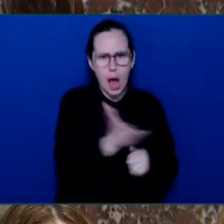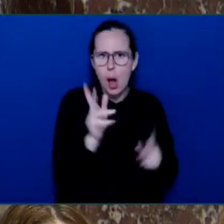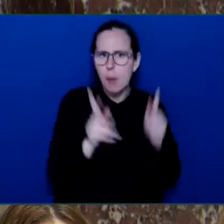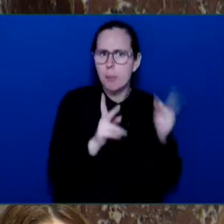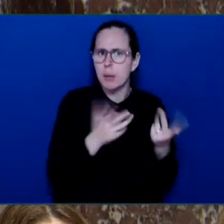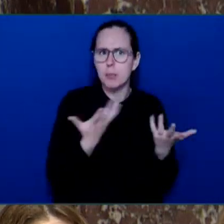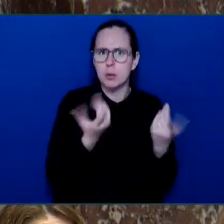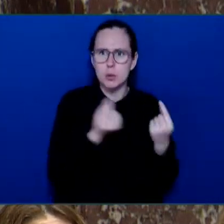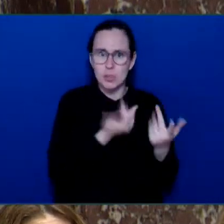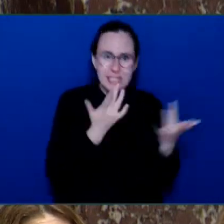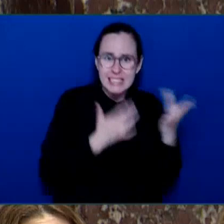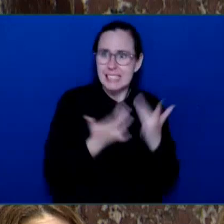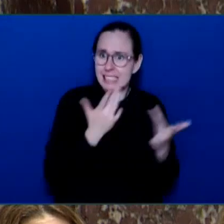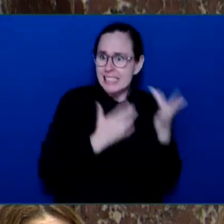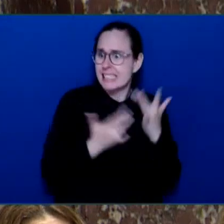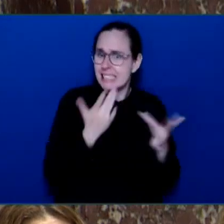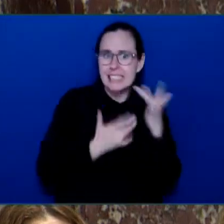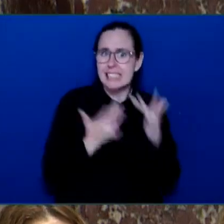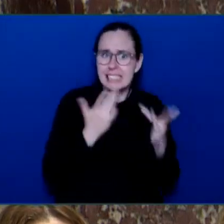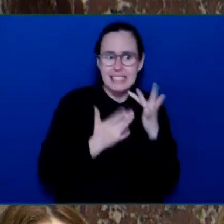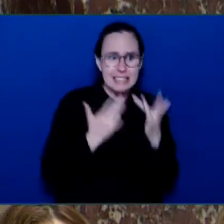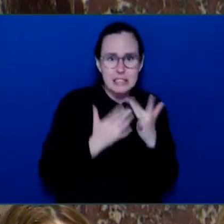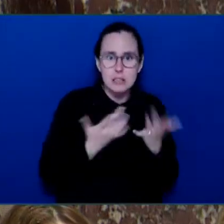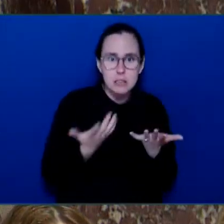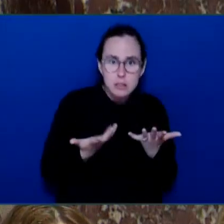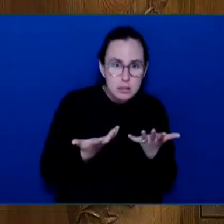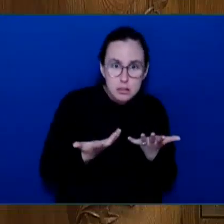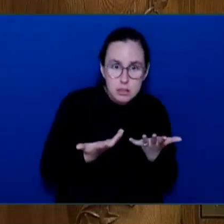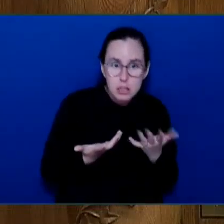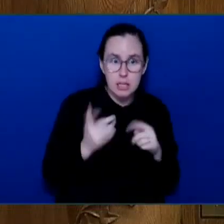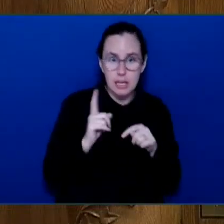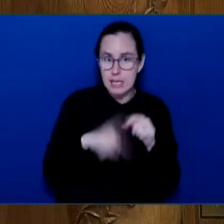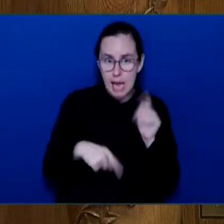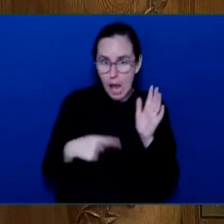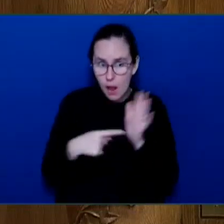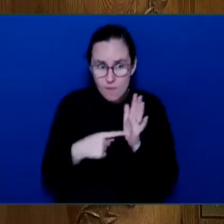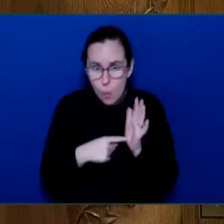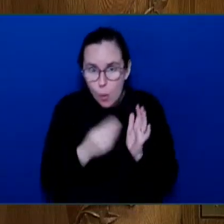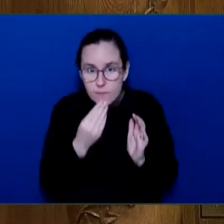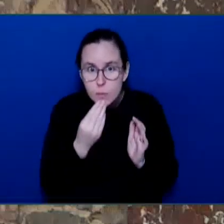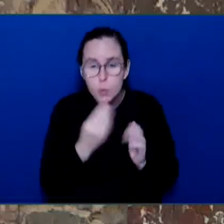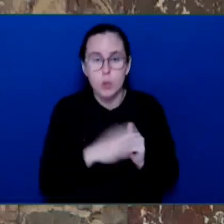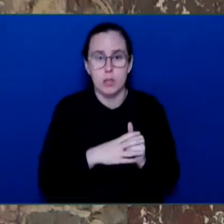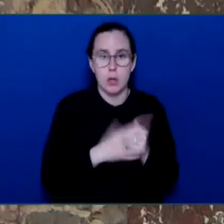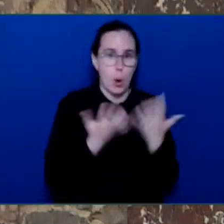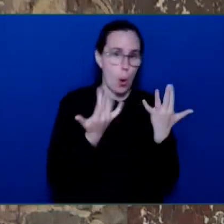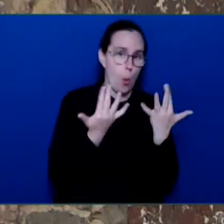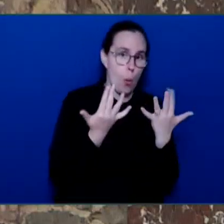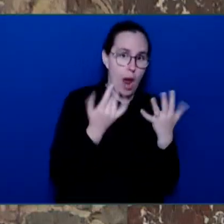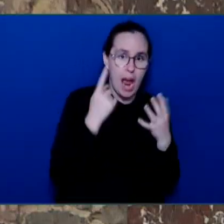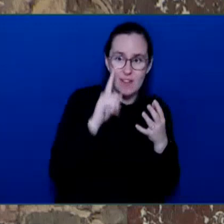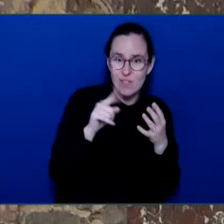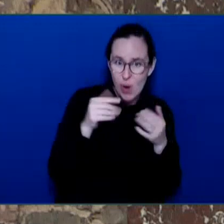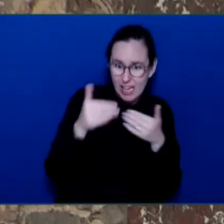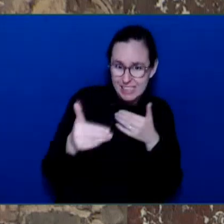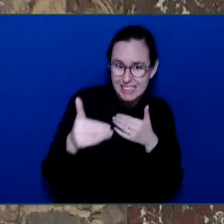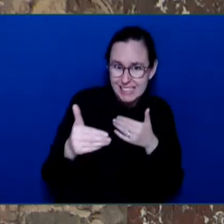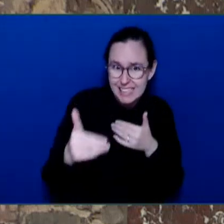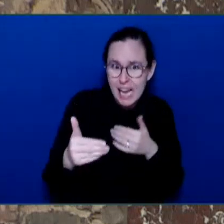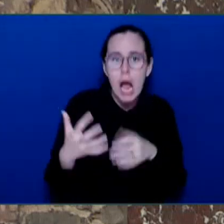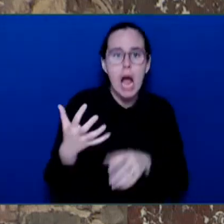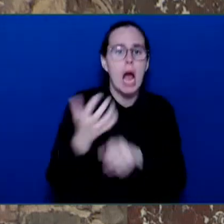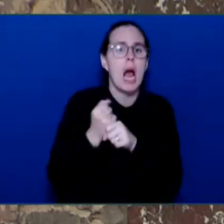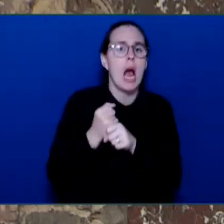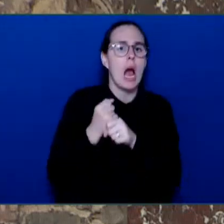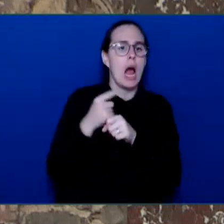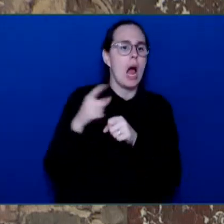to just get their carbon tax rebate? Premier. Thank you, Honourable Speaker. The member stands